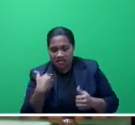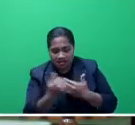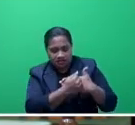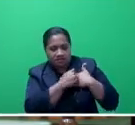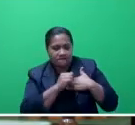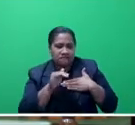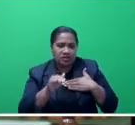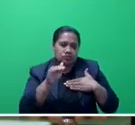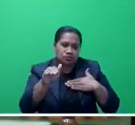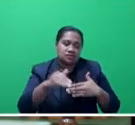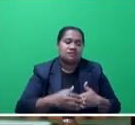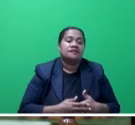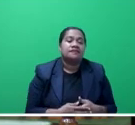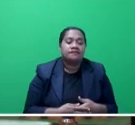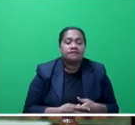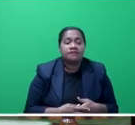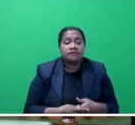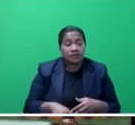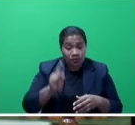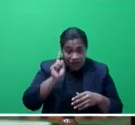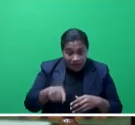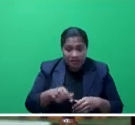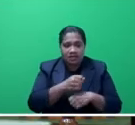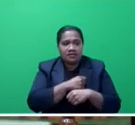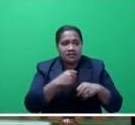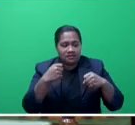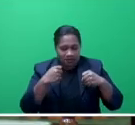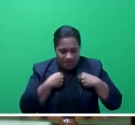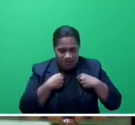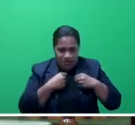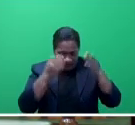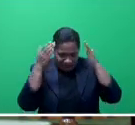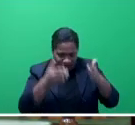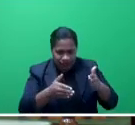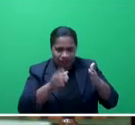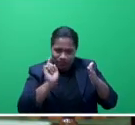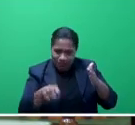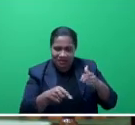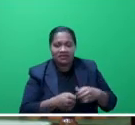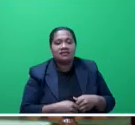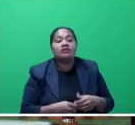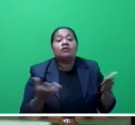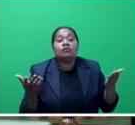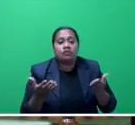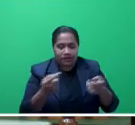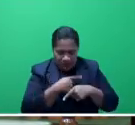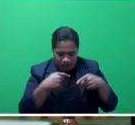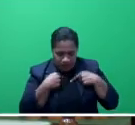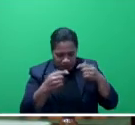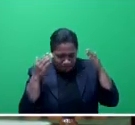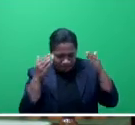reach. That is where our national compass is set, Mr. Speaker, sir. That is where we are headed.